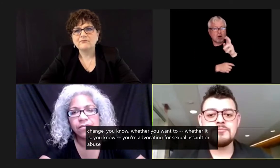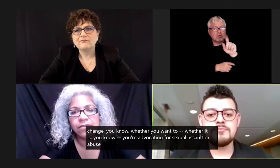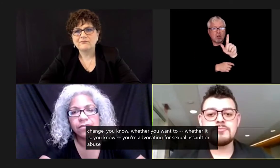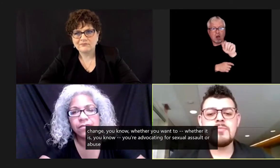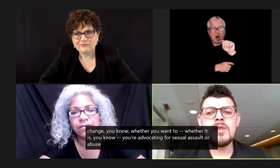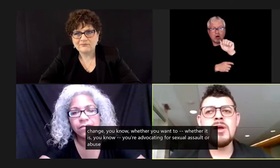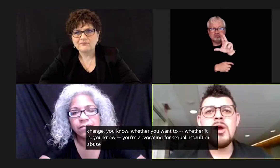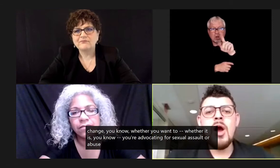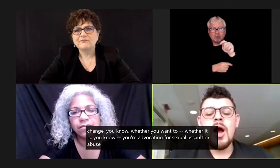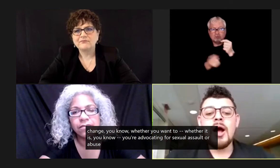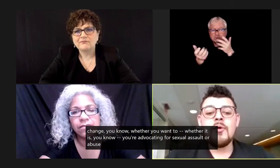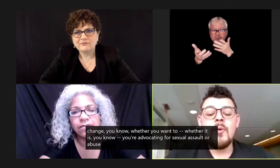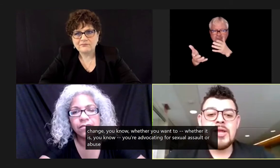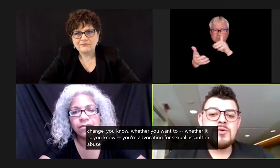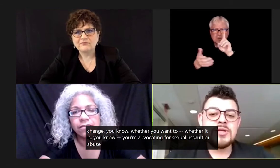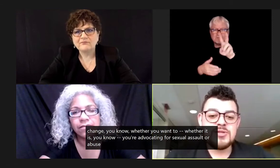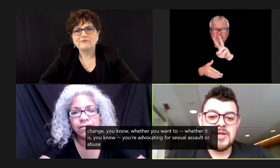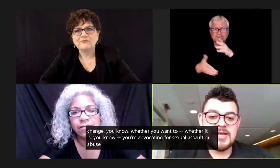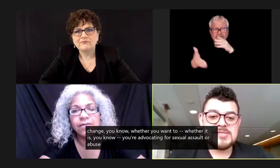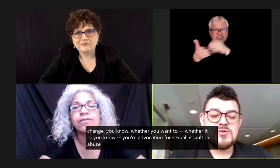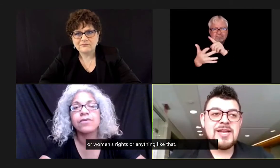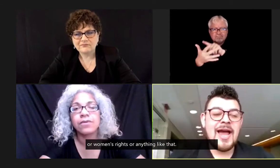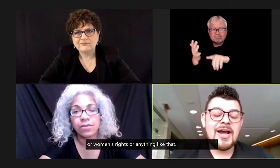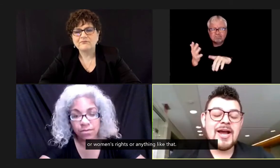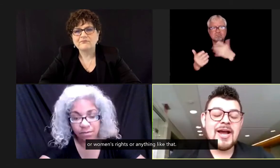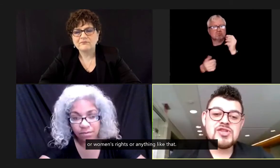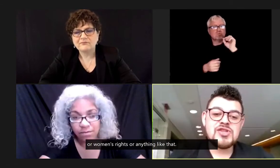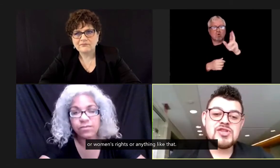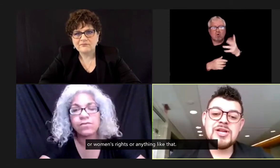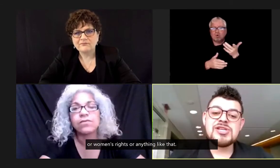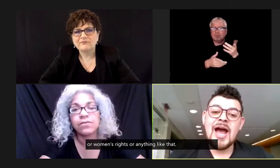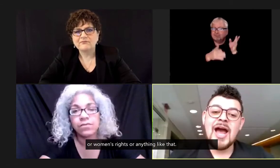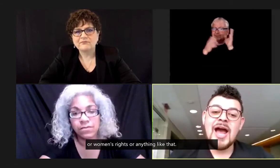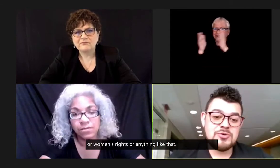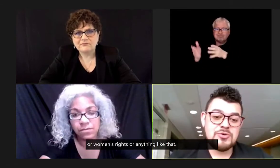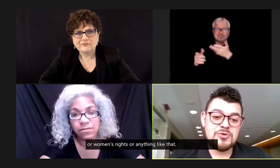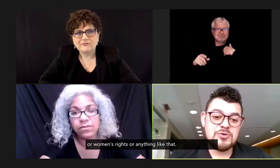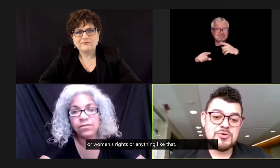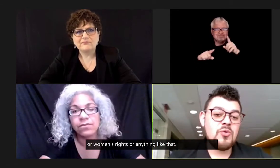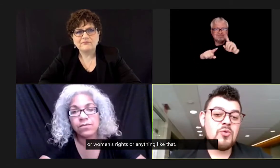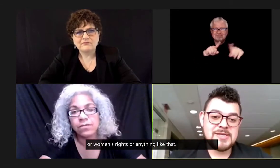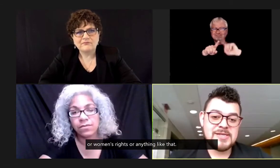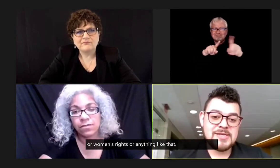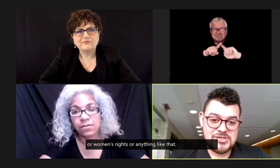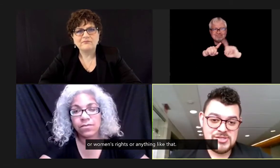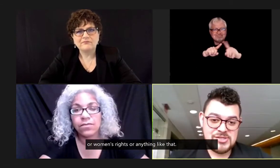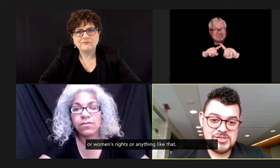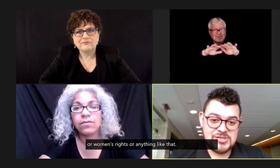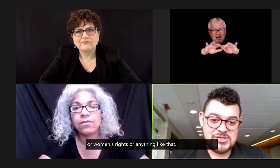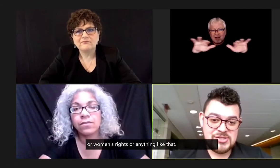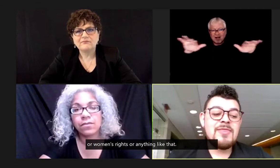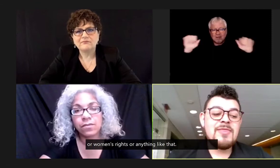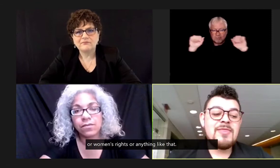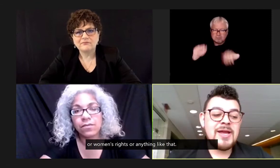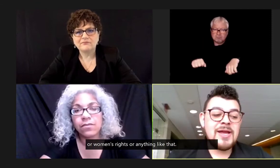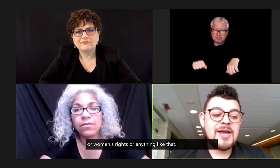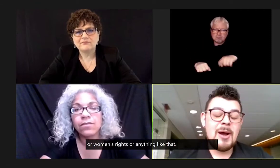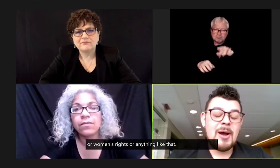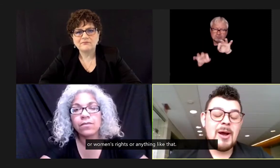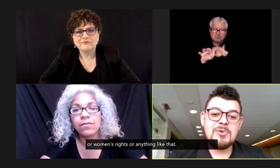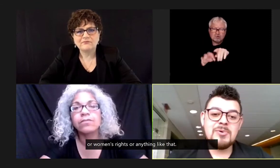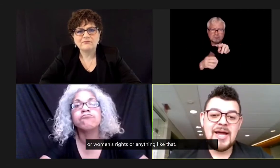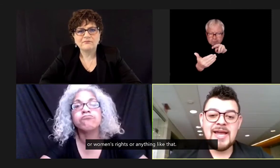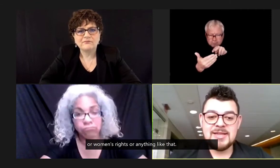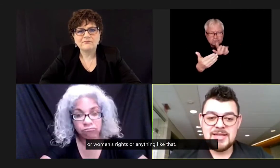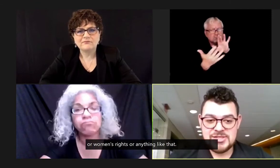that. The way you can do that is you can actually reach out to those organizations. And the great thing